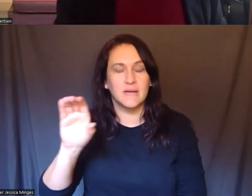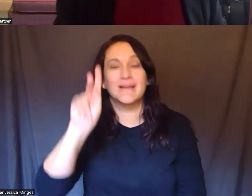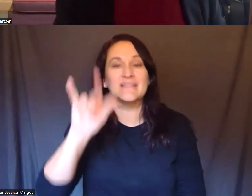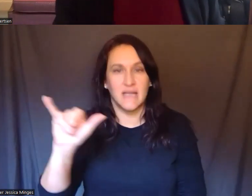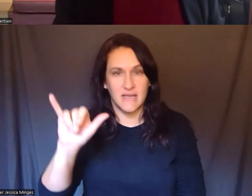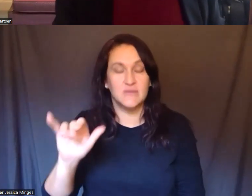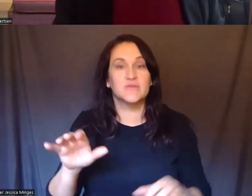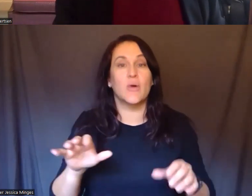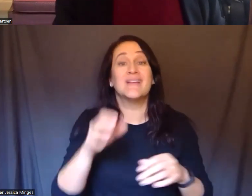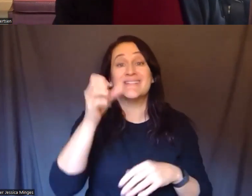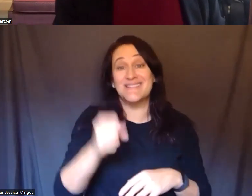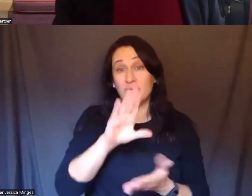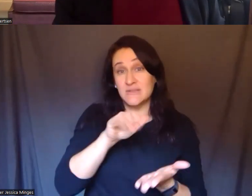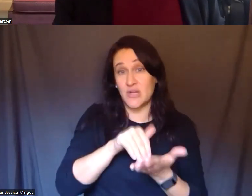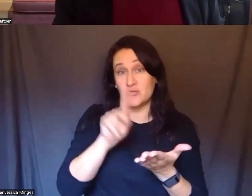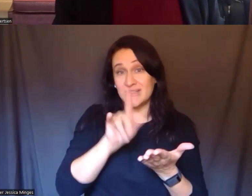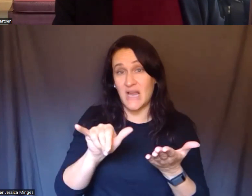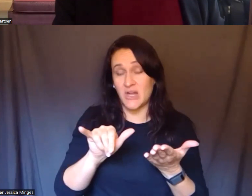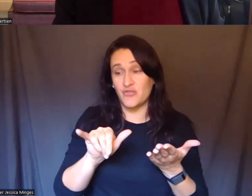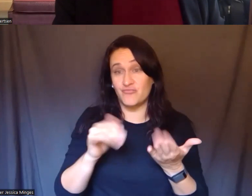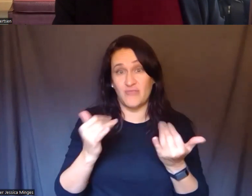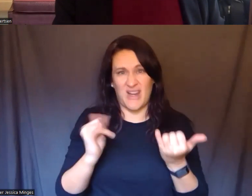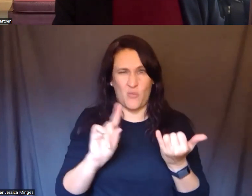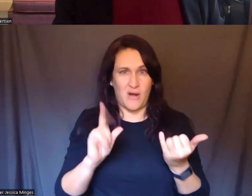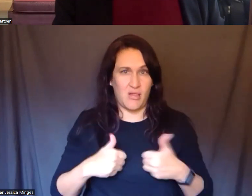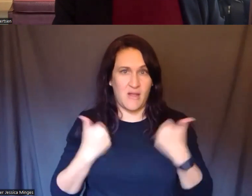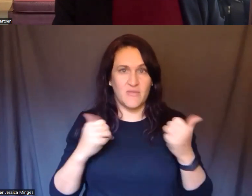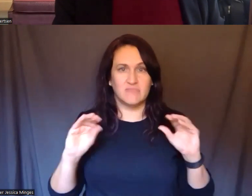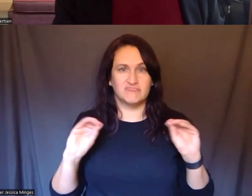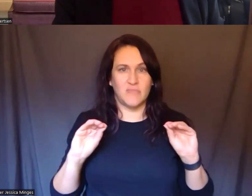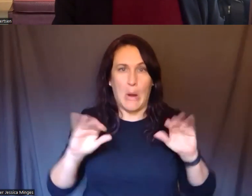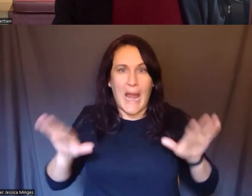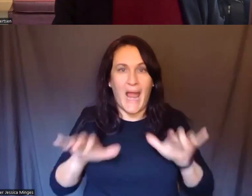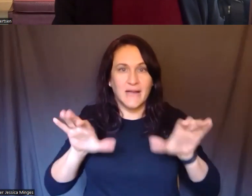Central Kentucky, where I live, there's not an active chapter, but there are 2